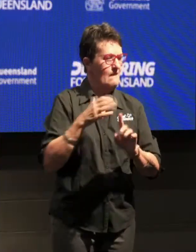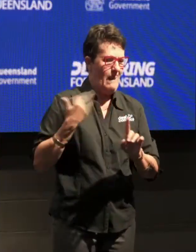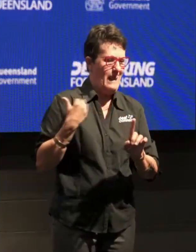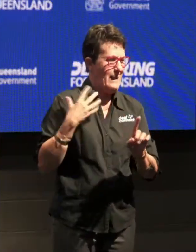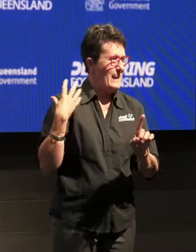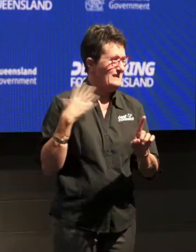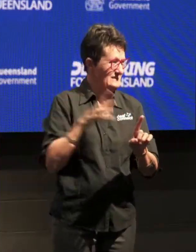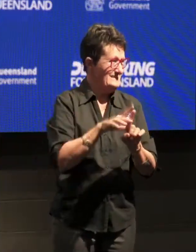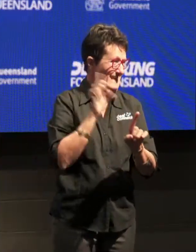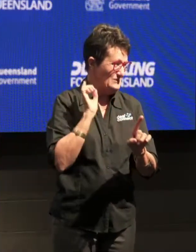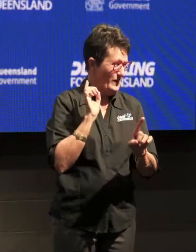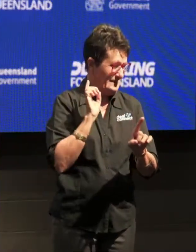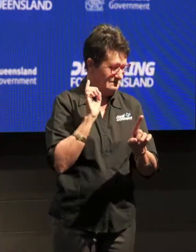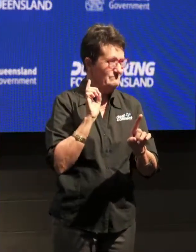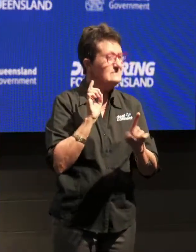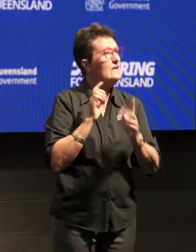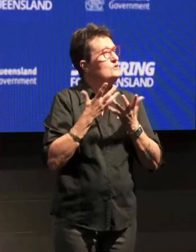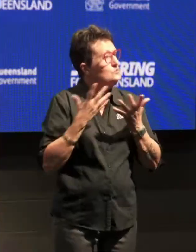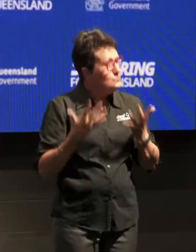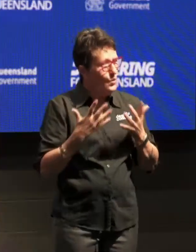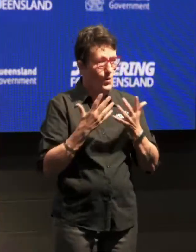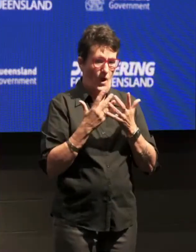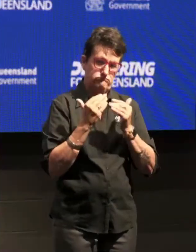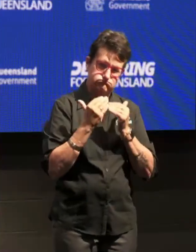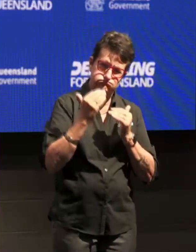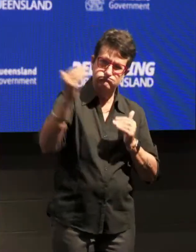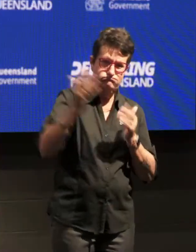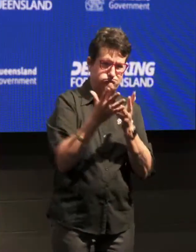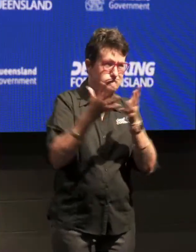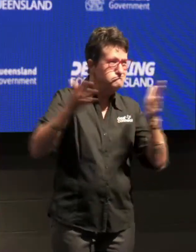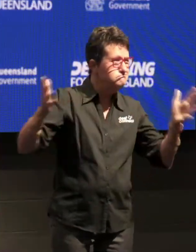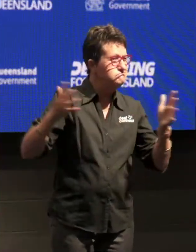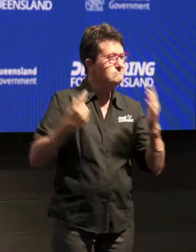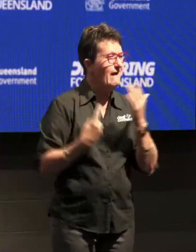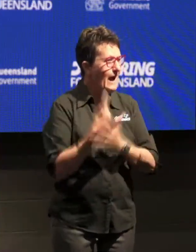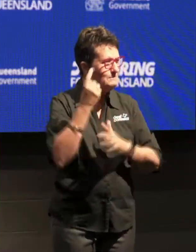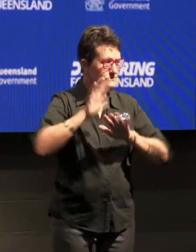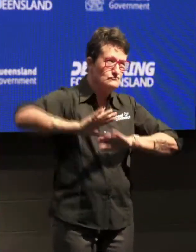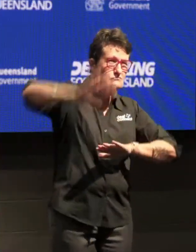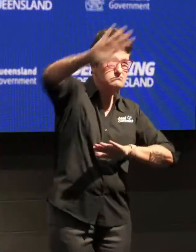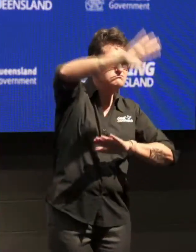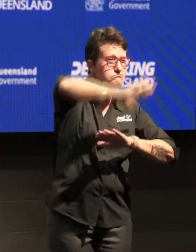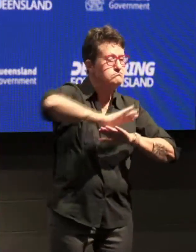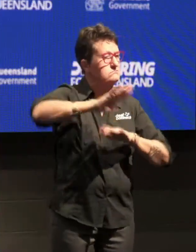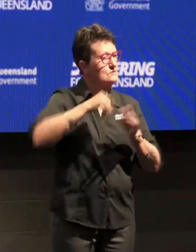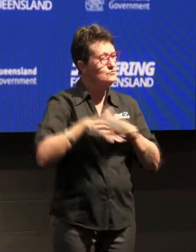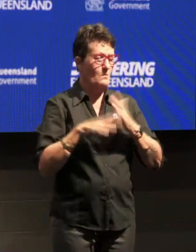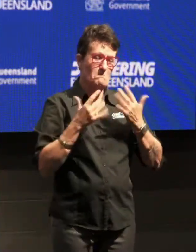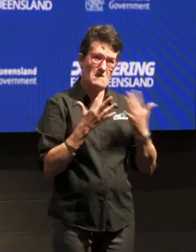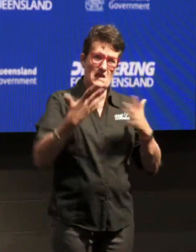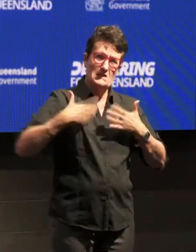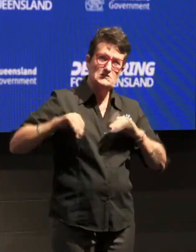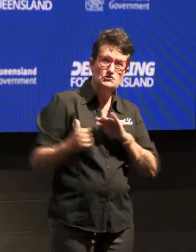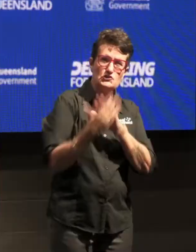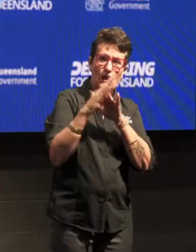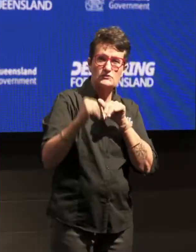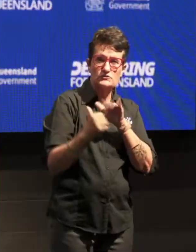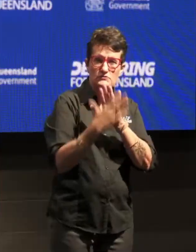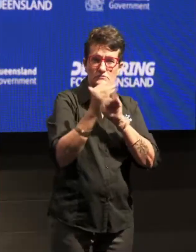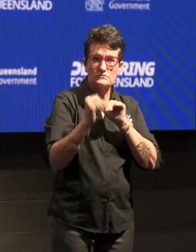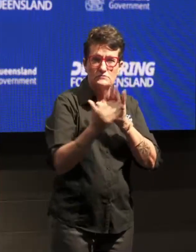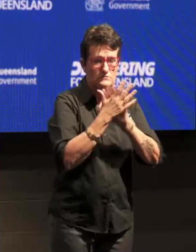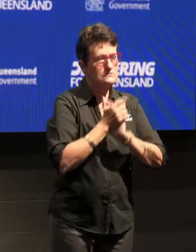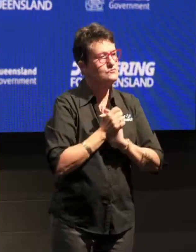last week, and that shows you how widespread the flooding has been and the challenges. And whilst roads